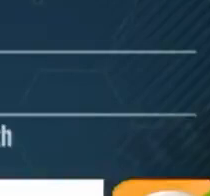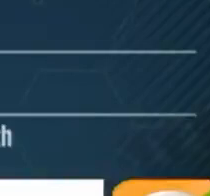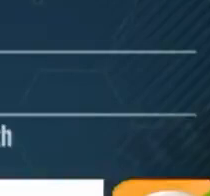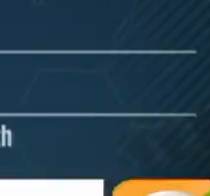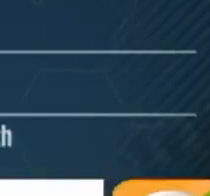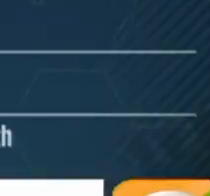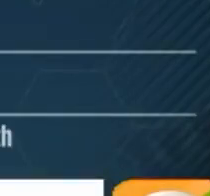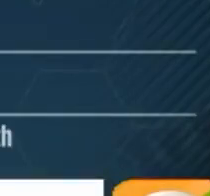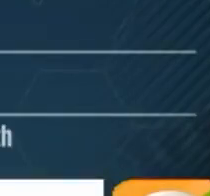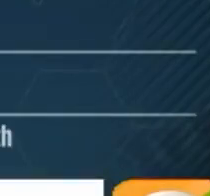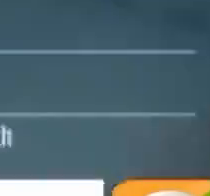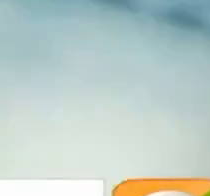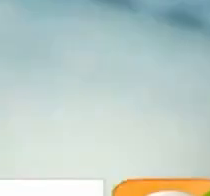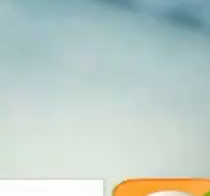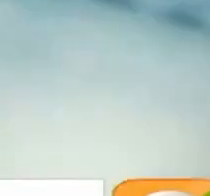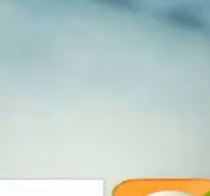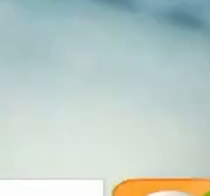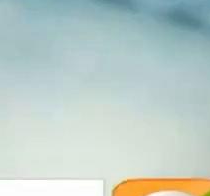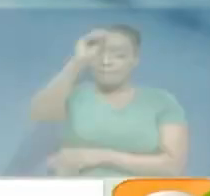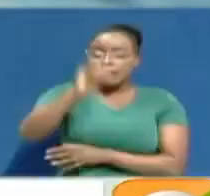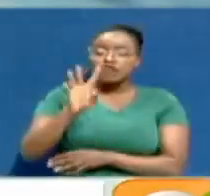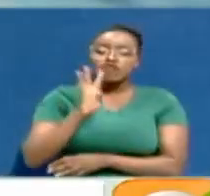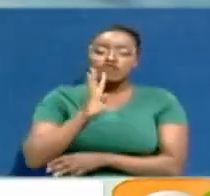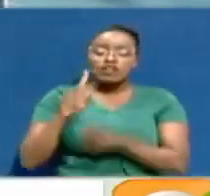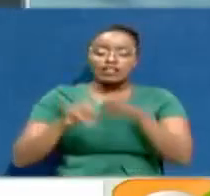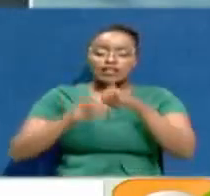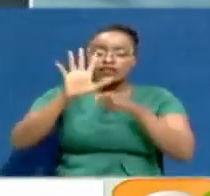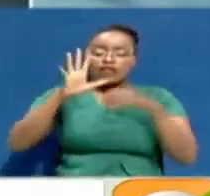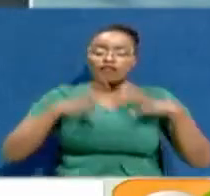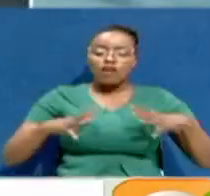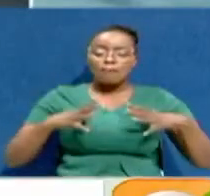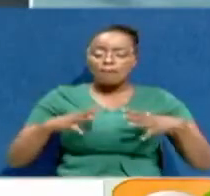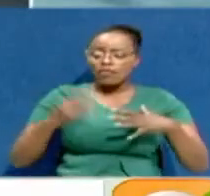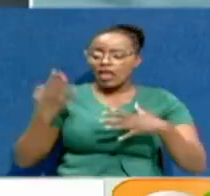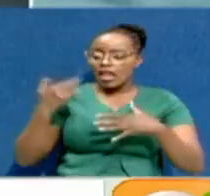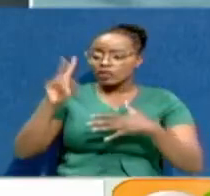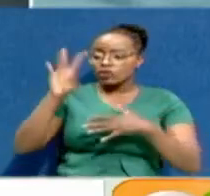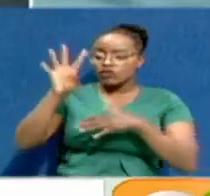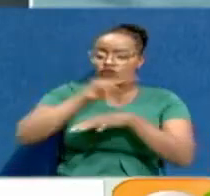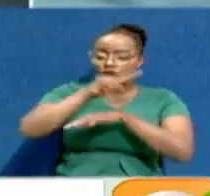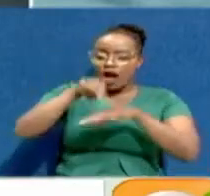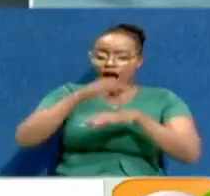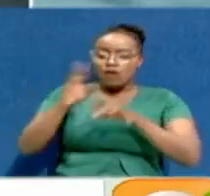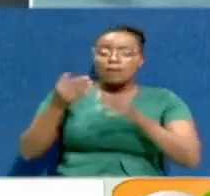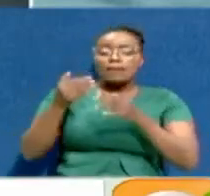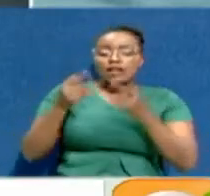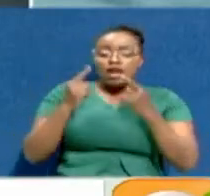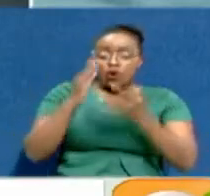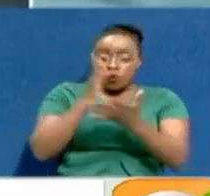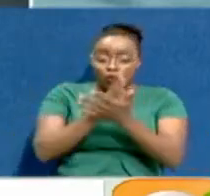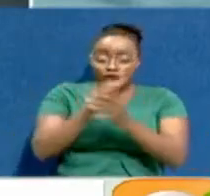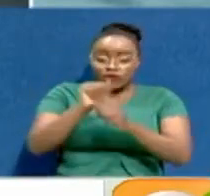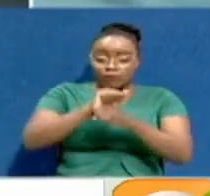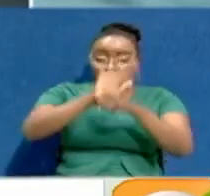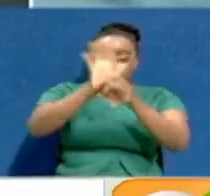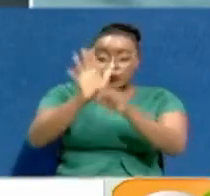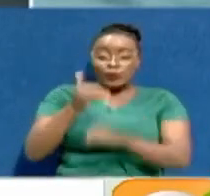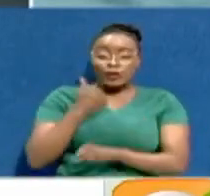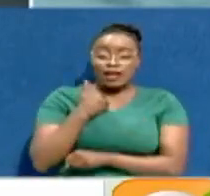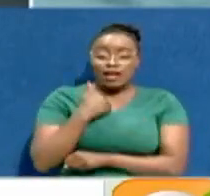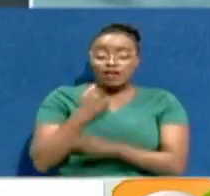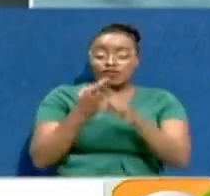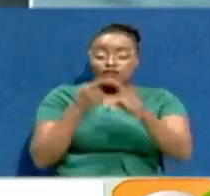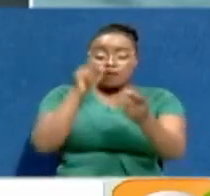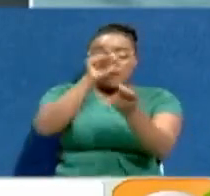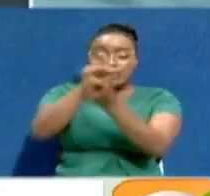it stood at 12.2%. 465 people have in the last 24 hours been recorded to have been infected with COVID-19